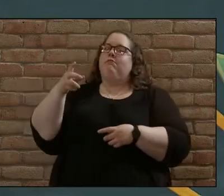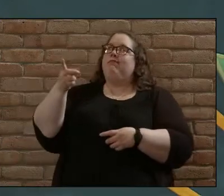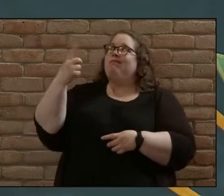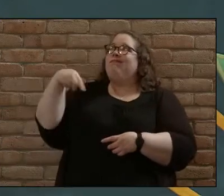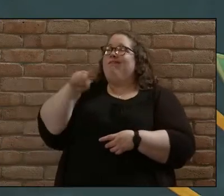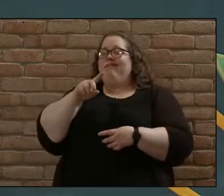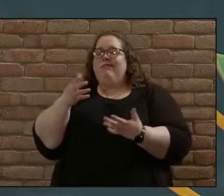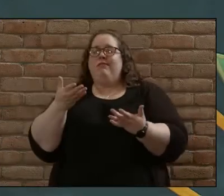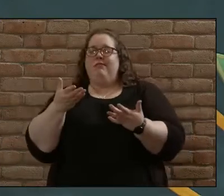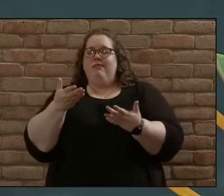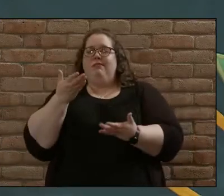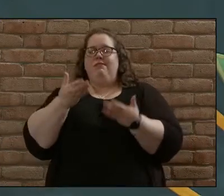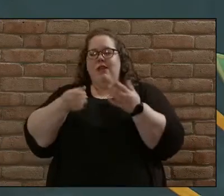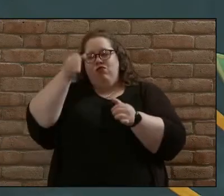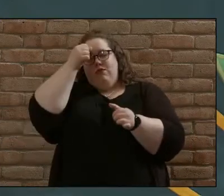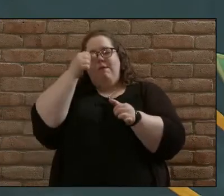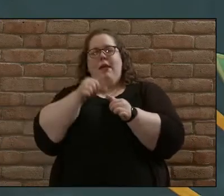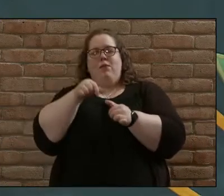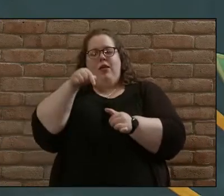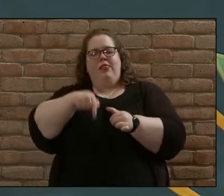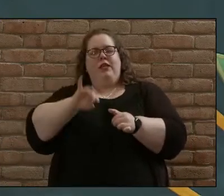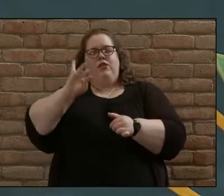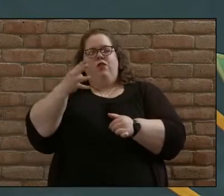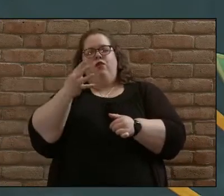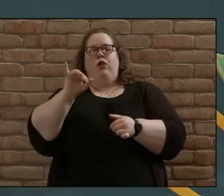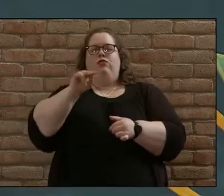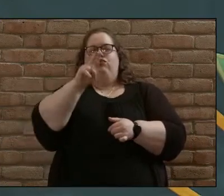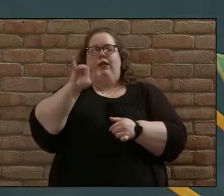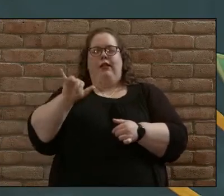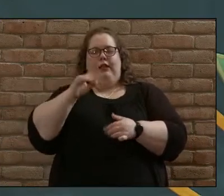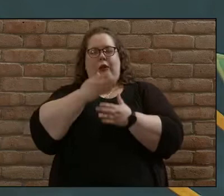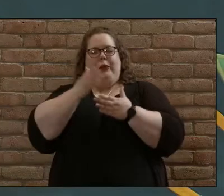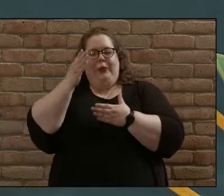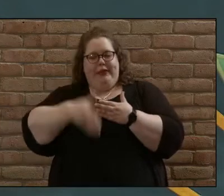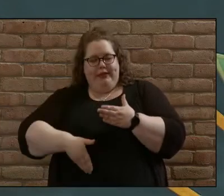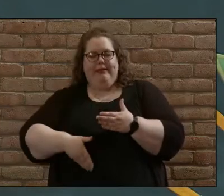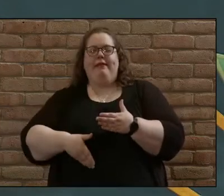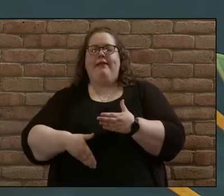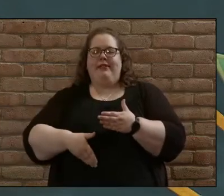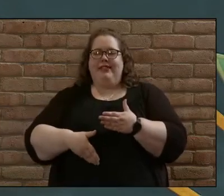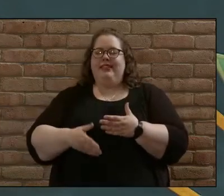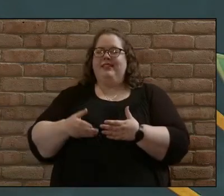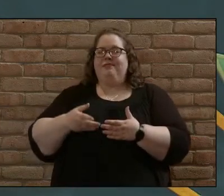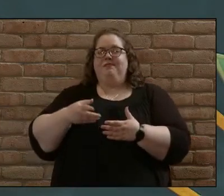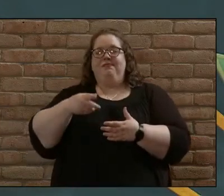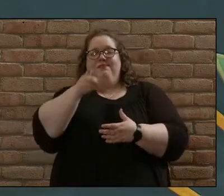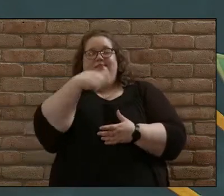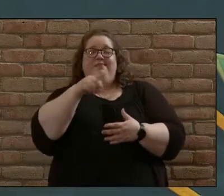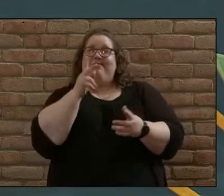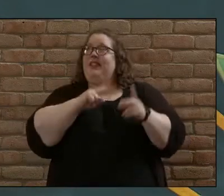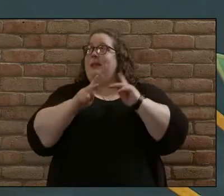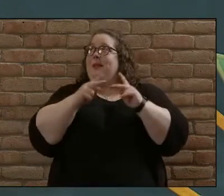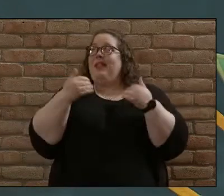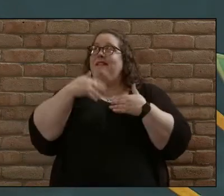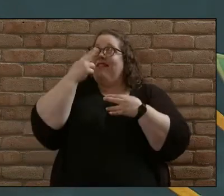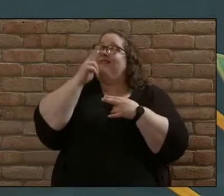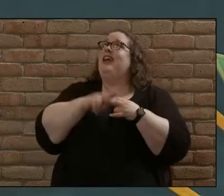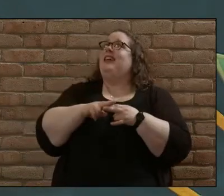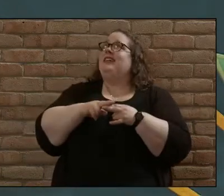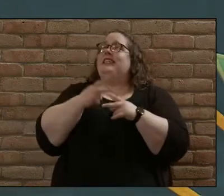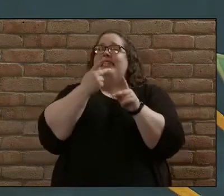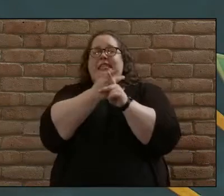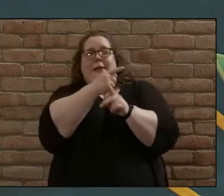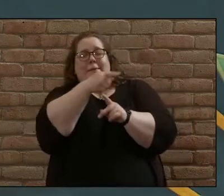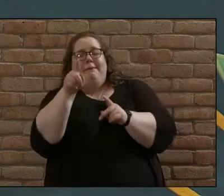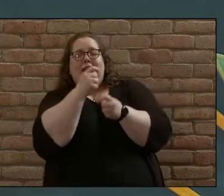being reminded of this 4th of July weekend, those who are having fun. Keep all of us